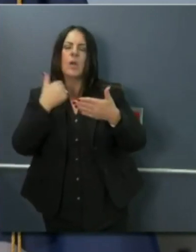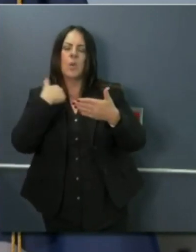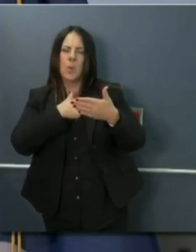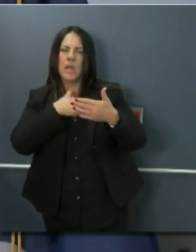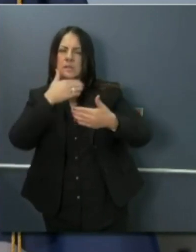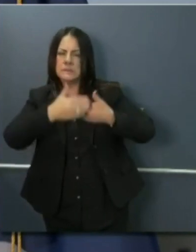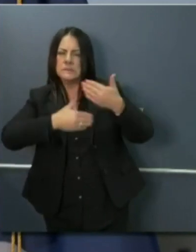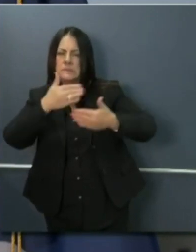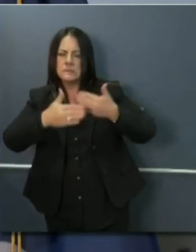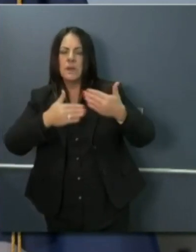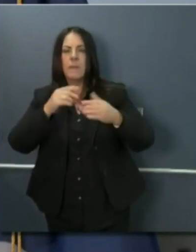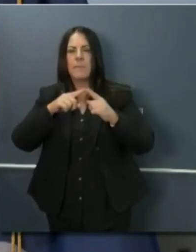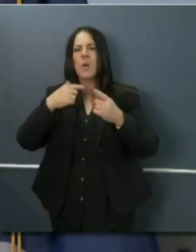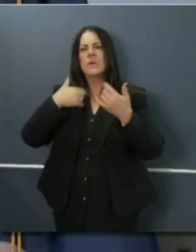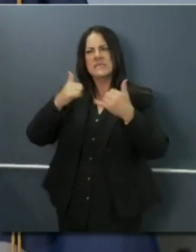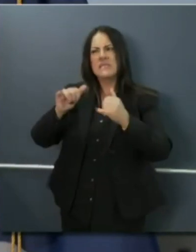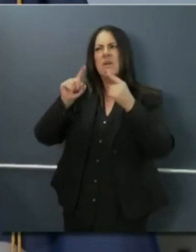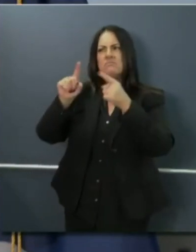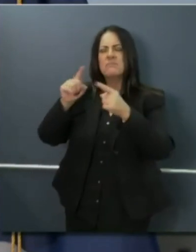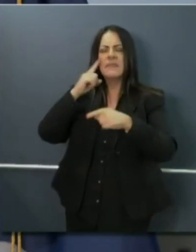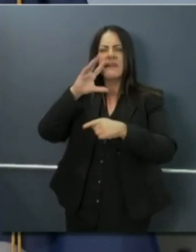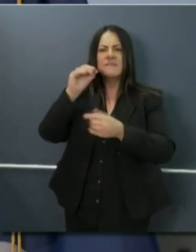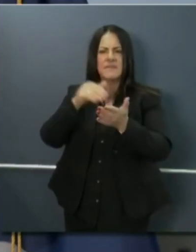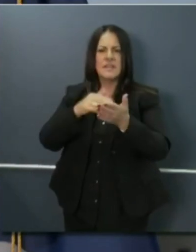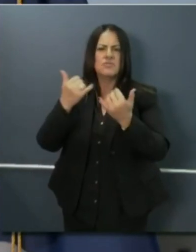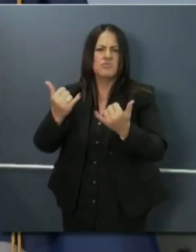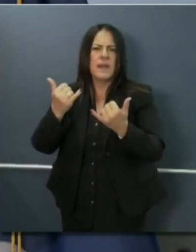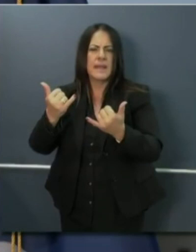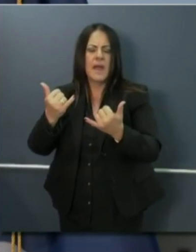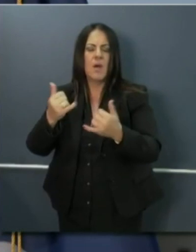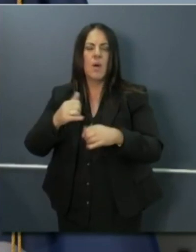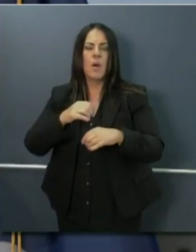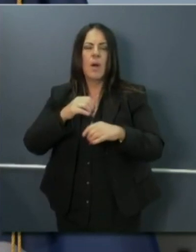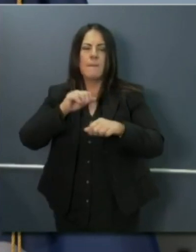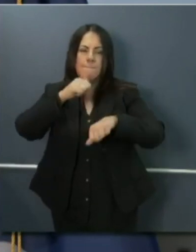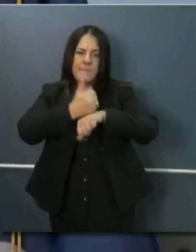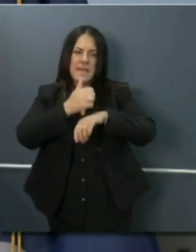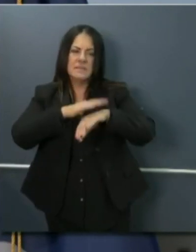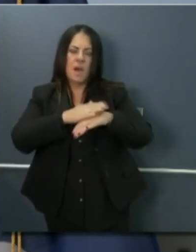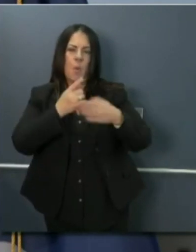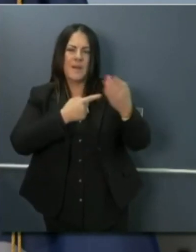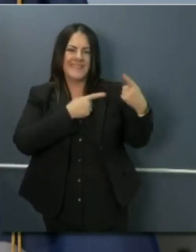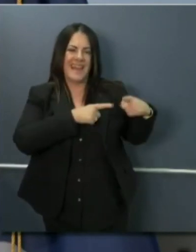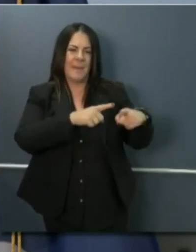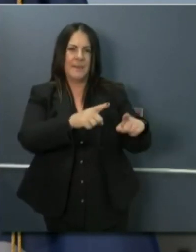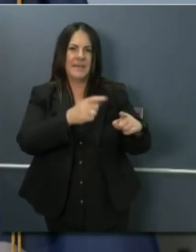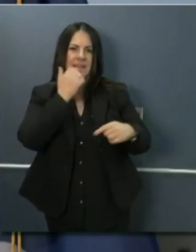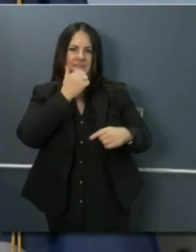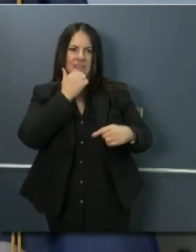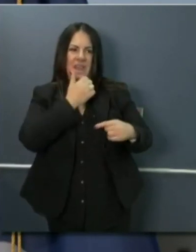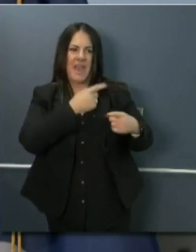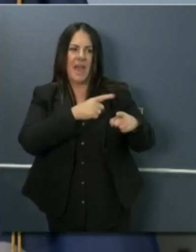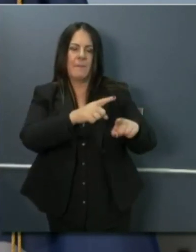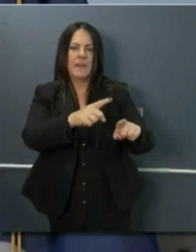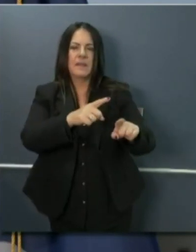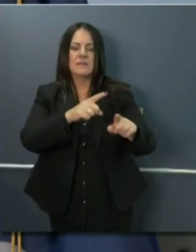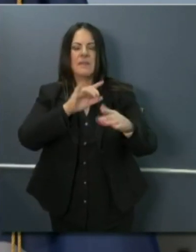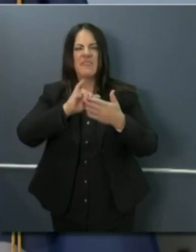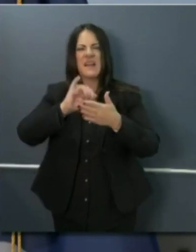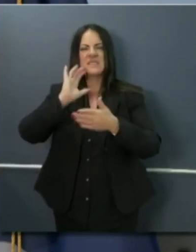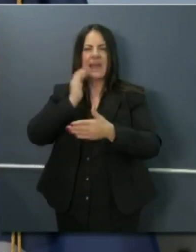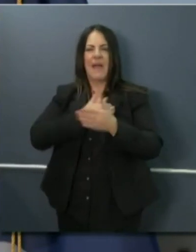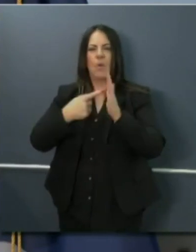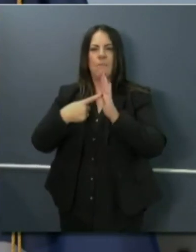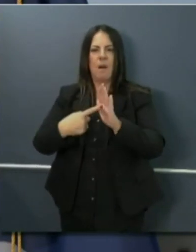around 50,000 despite all the other changing conditions in and around our modeling. Hannah